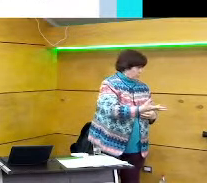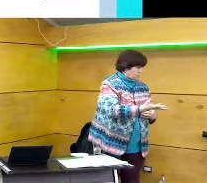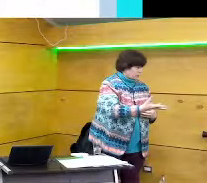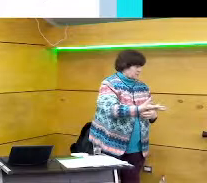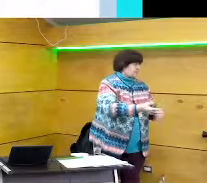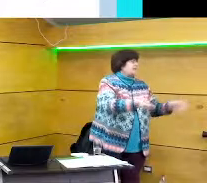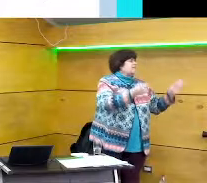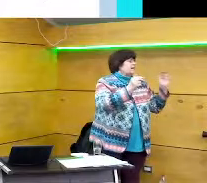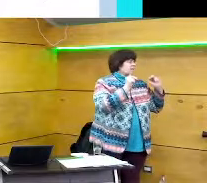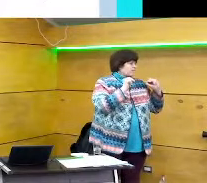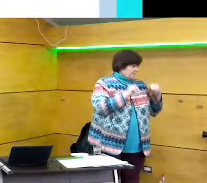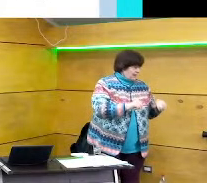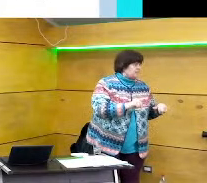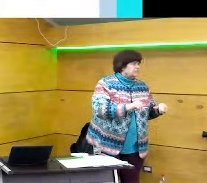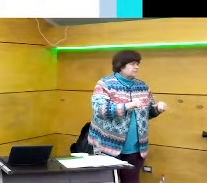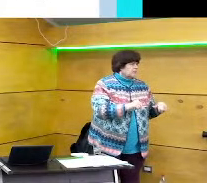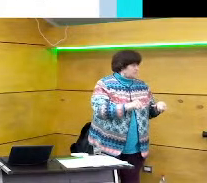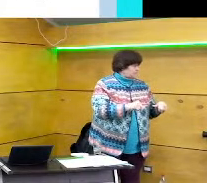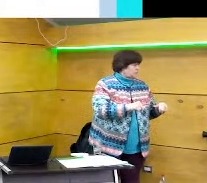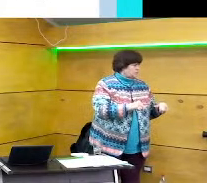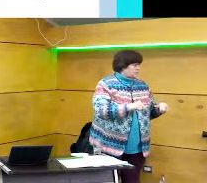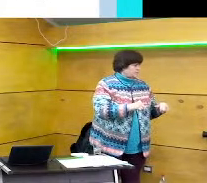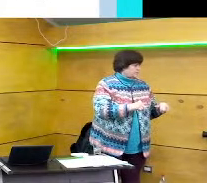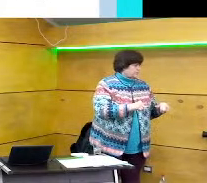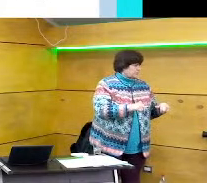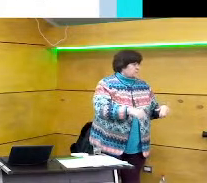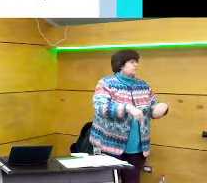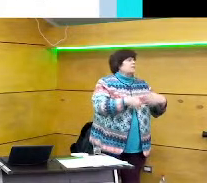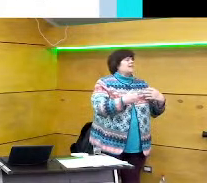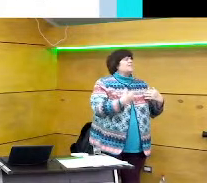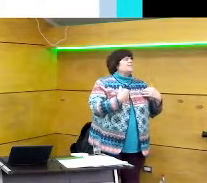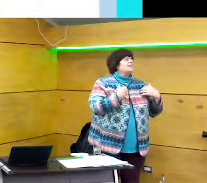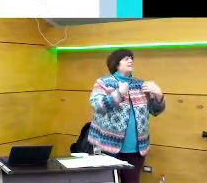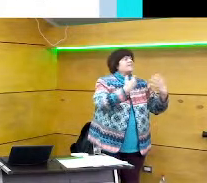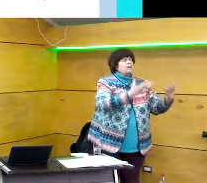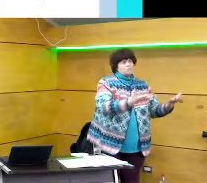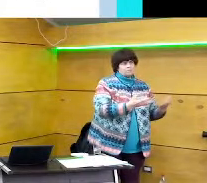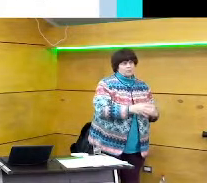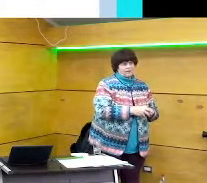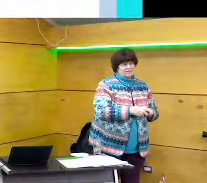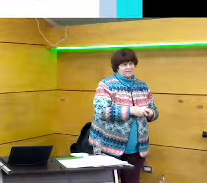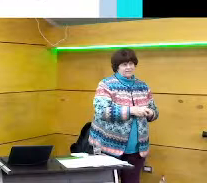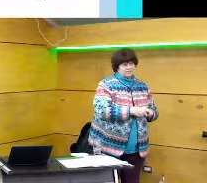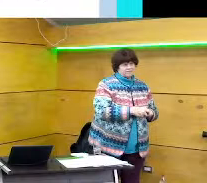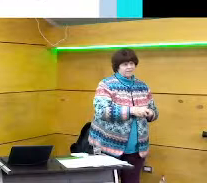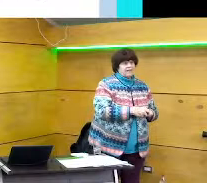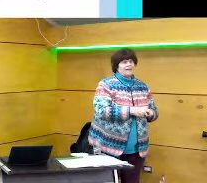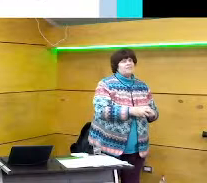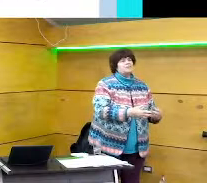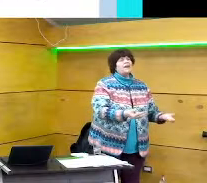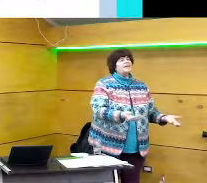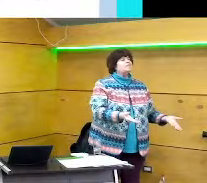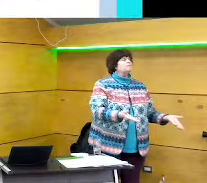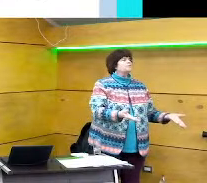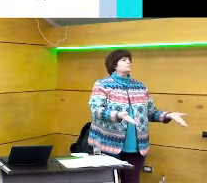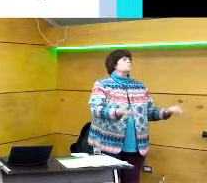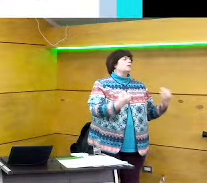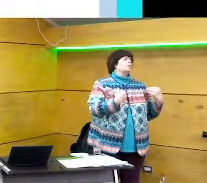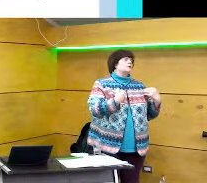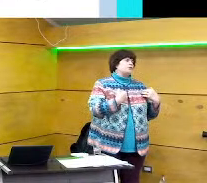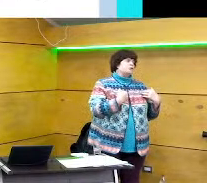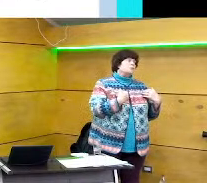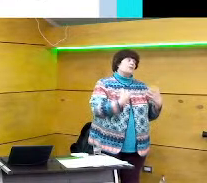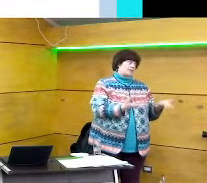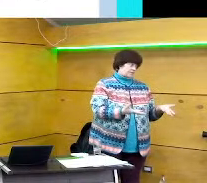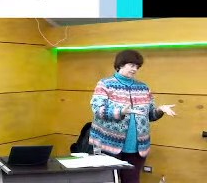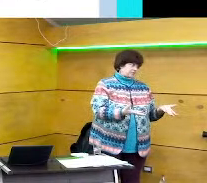or the poems that are that year's competition so that they come up with ideas and they're not influenced by